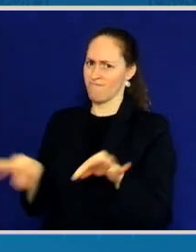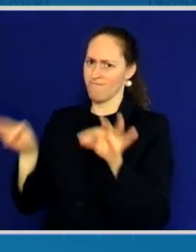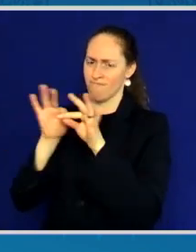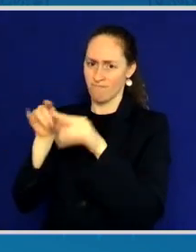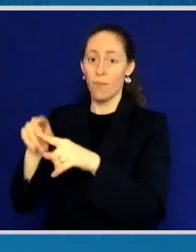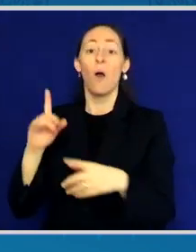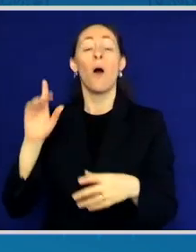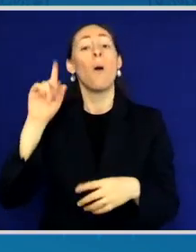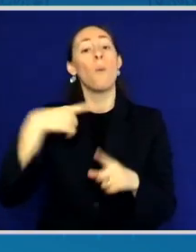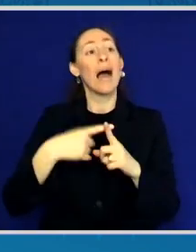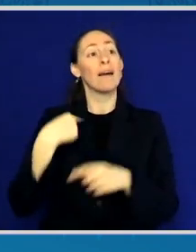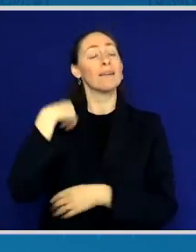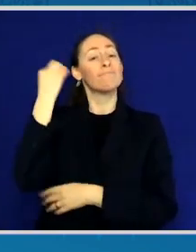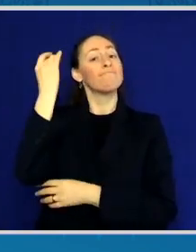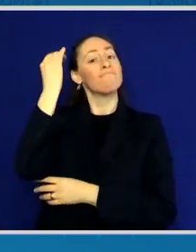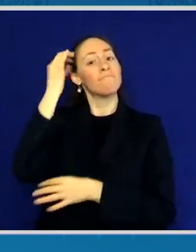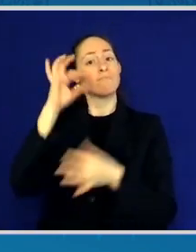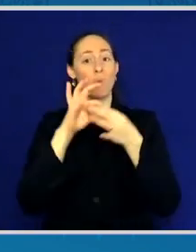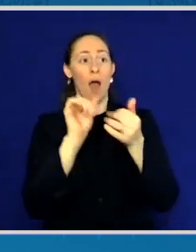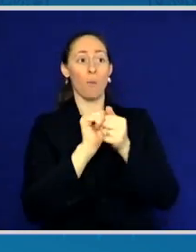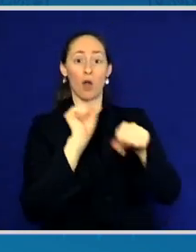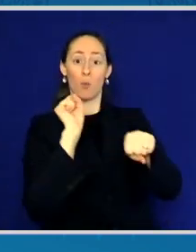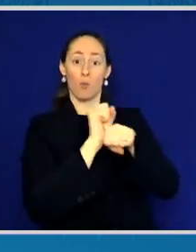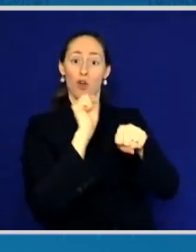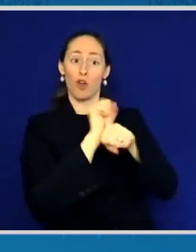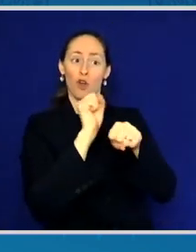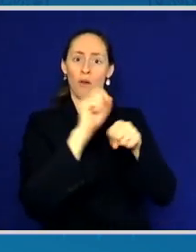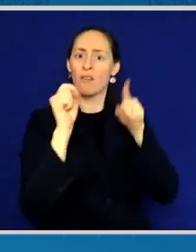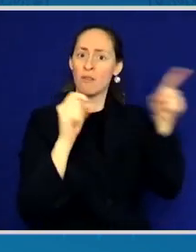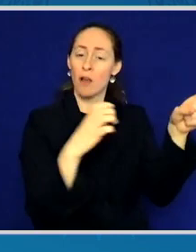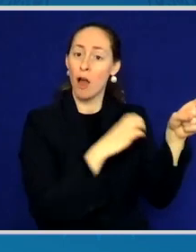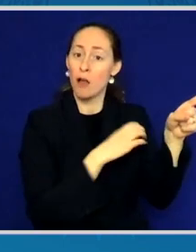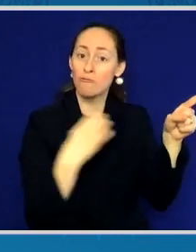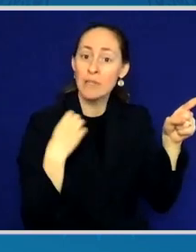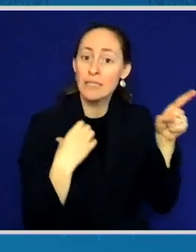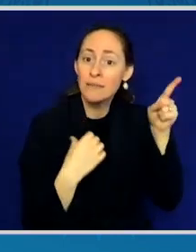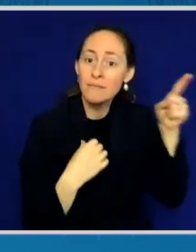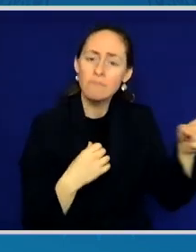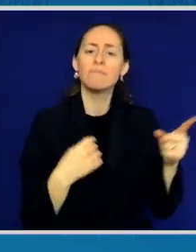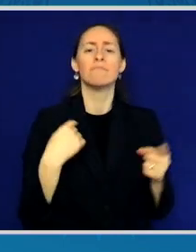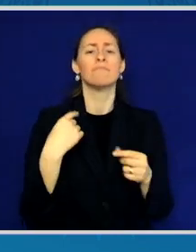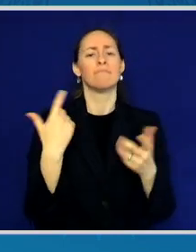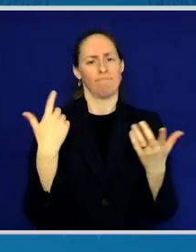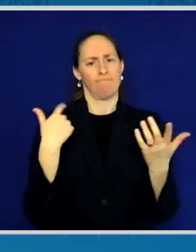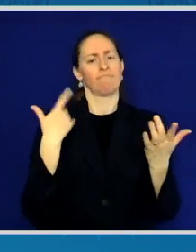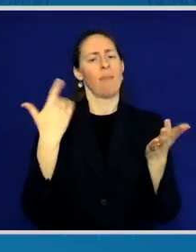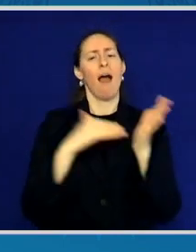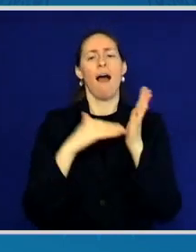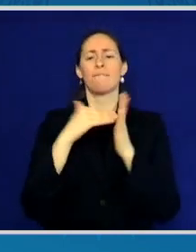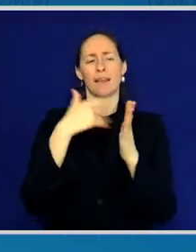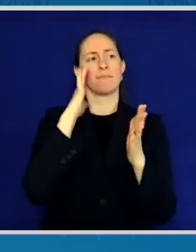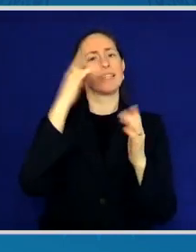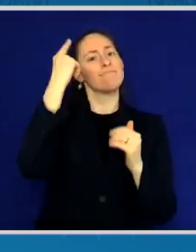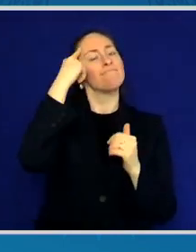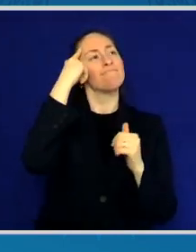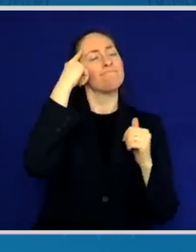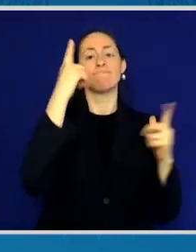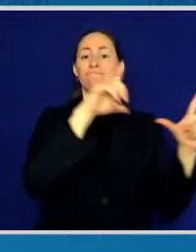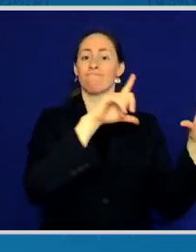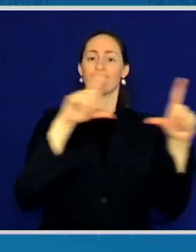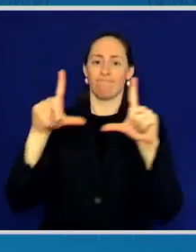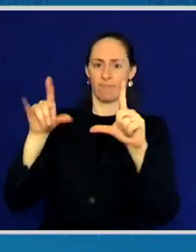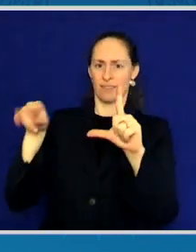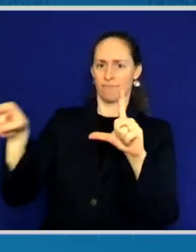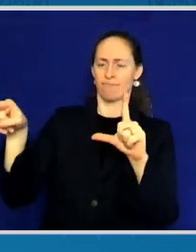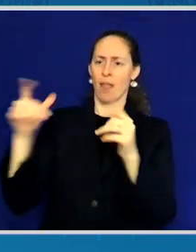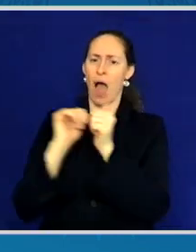happens out of the United States Congress, the work we can do as an administration, I do think of it through the lens that he has talked about it, which is how are we going to have